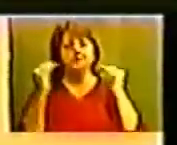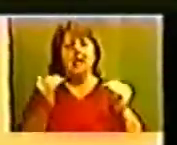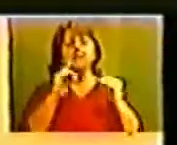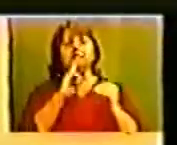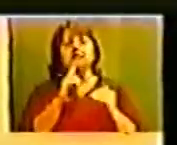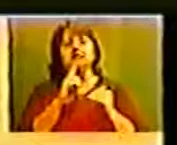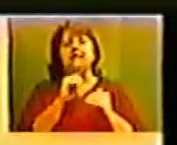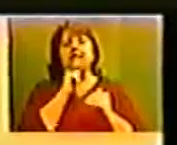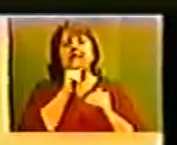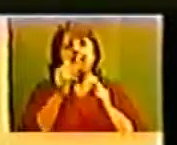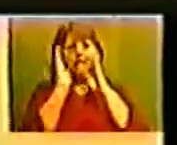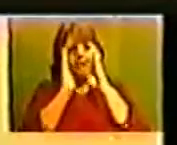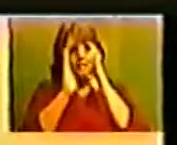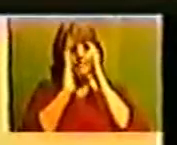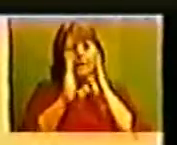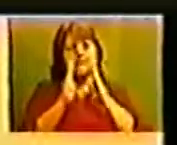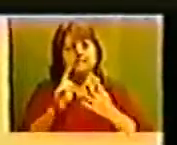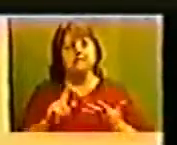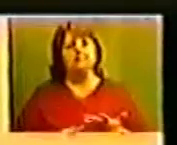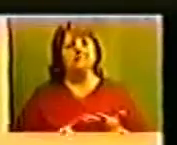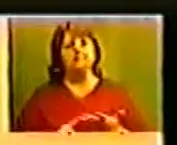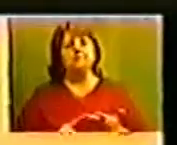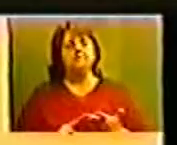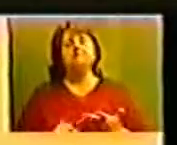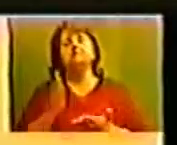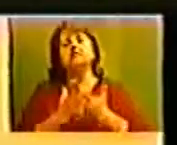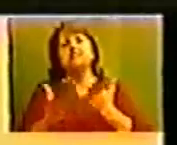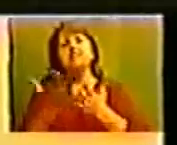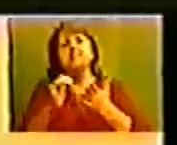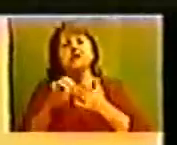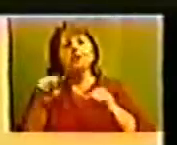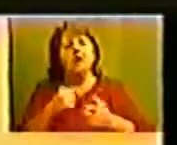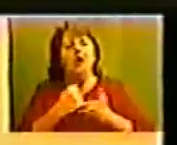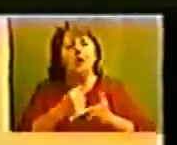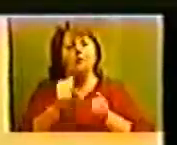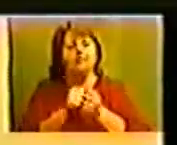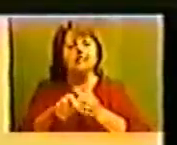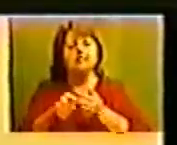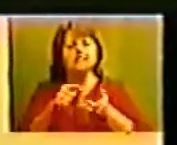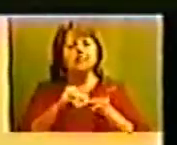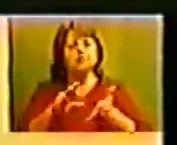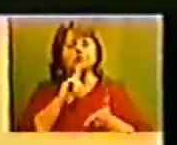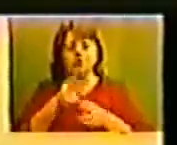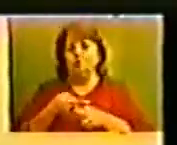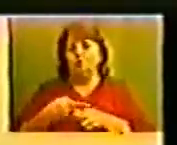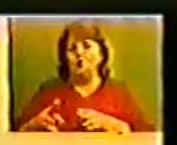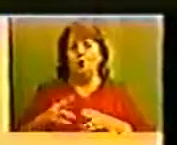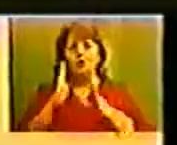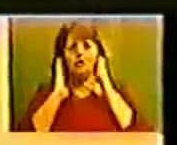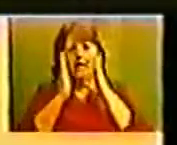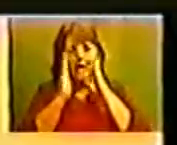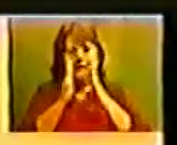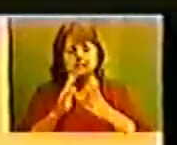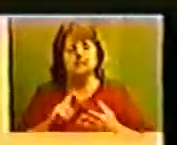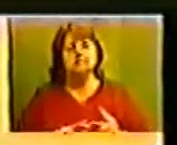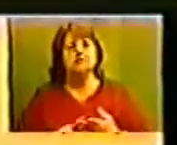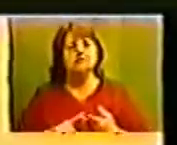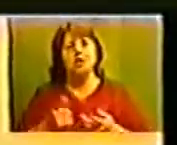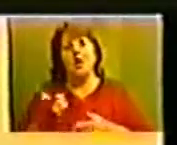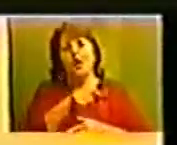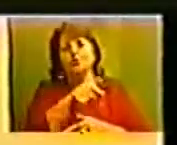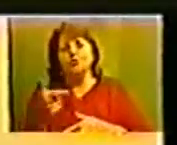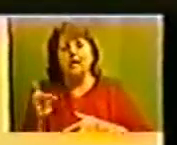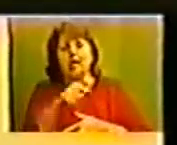Next is inattentiveness. And some things that you can help with these students are to provide shorter tasks,